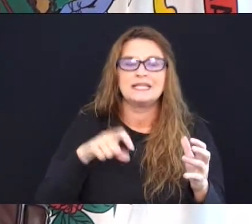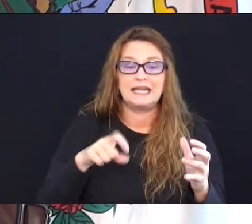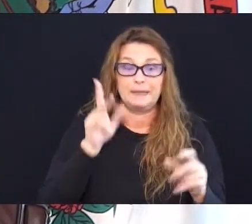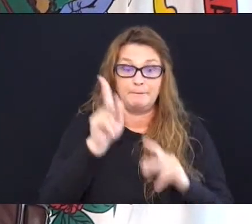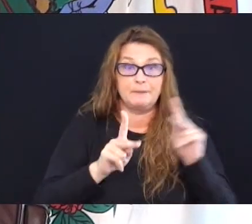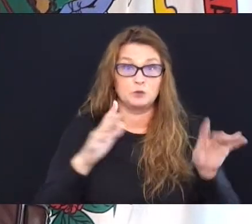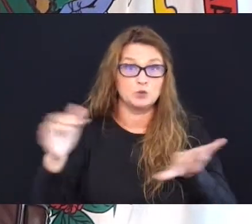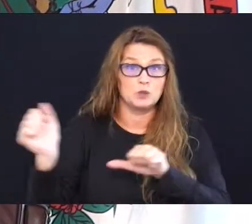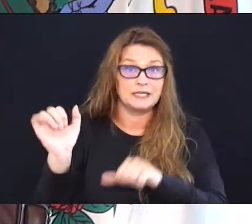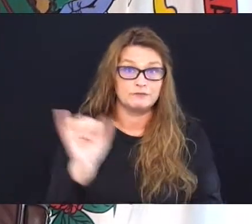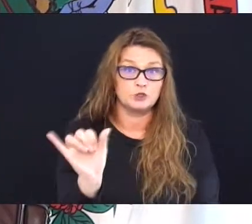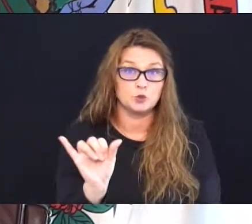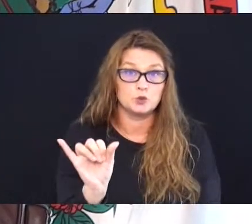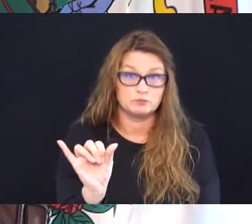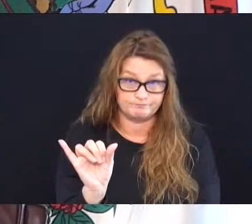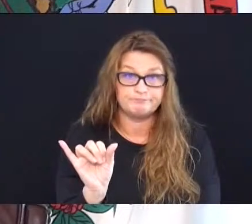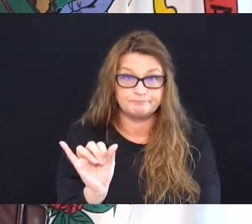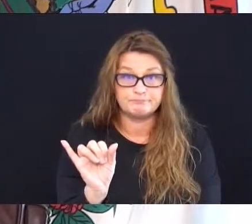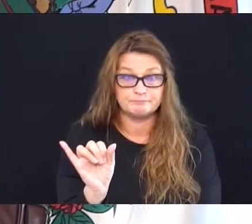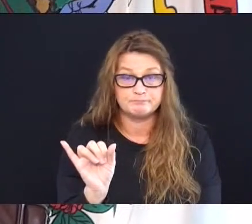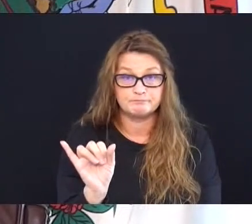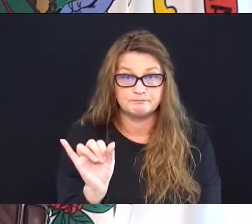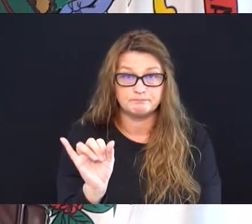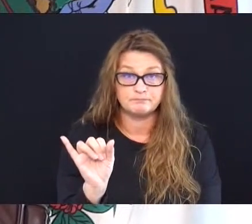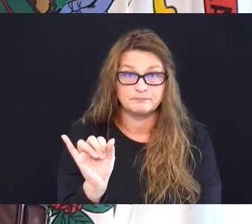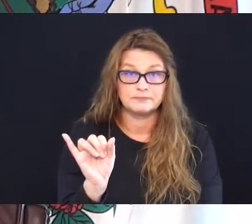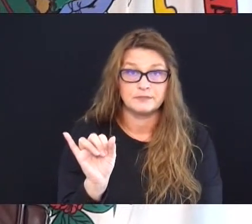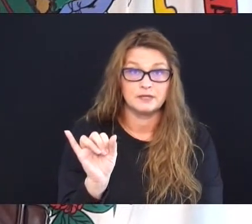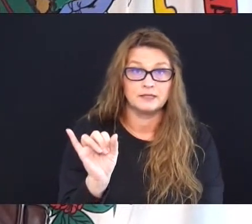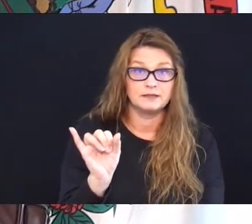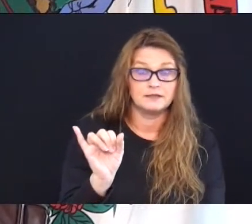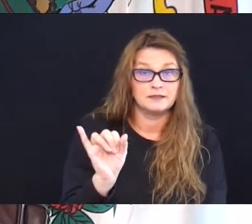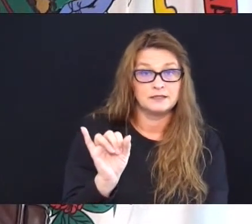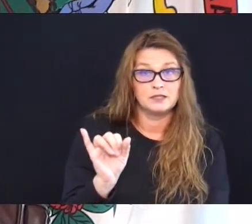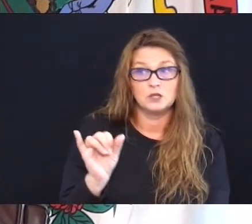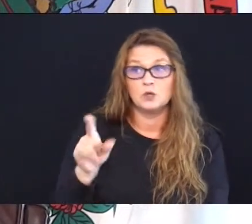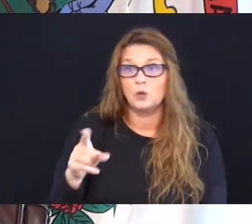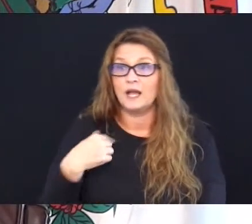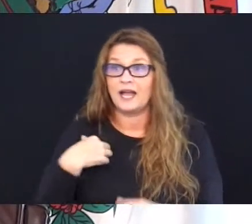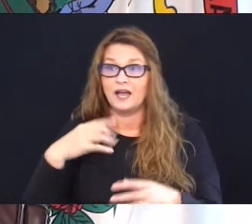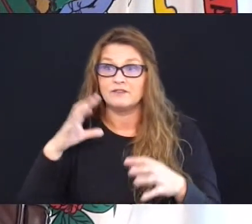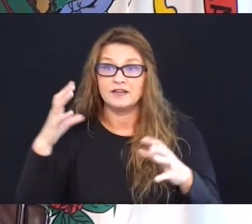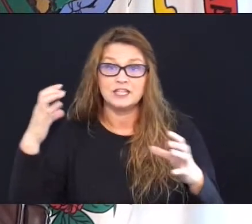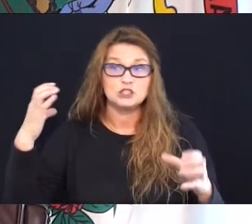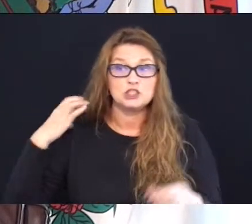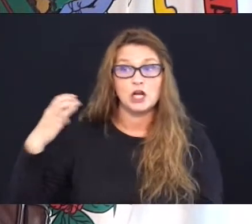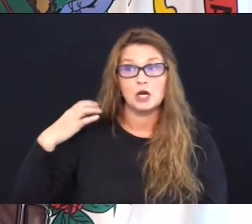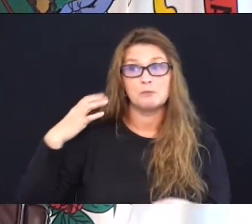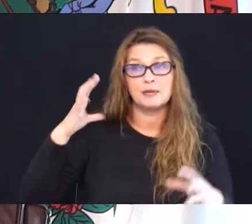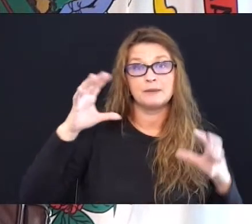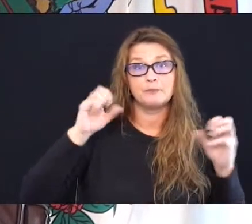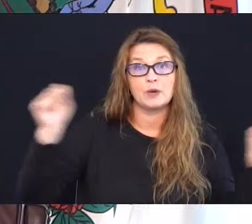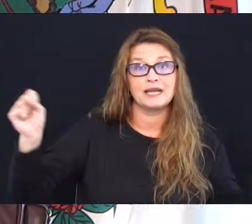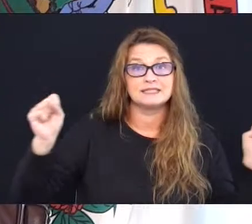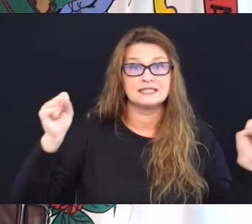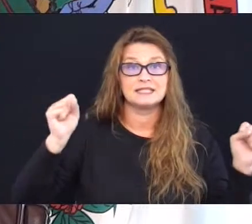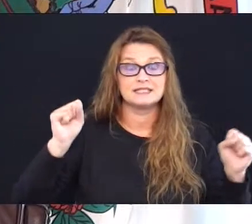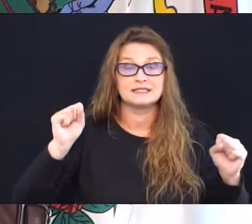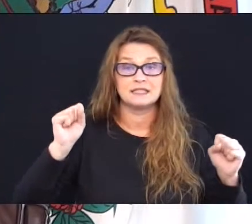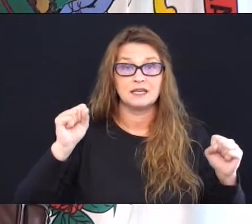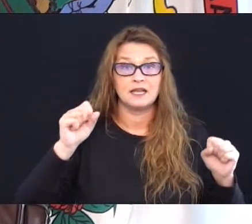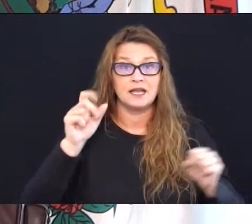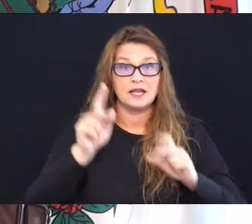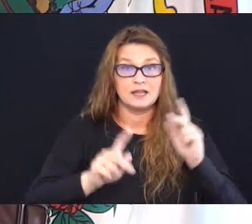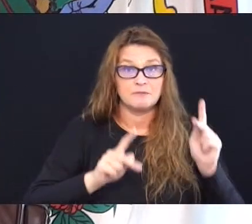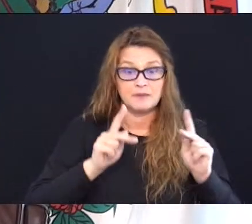do we not? Do we not make people presidents and speakers and chairmen and everything to lead? And so we